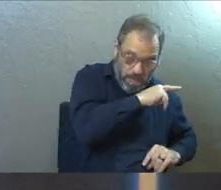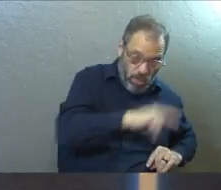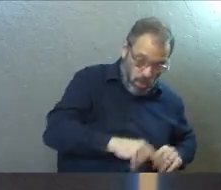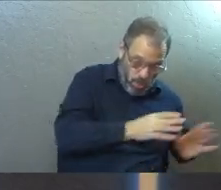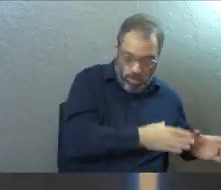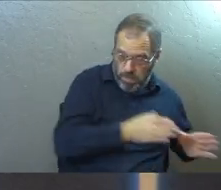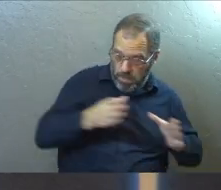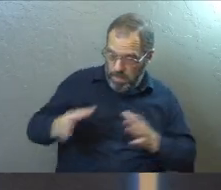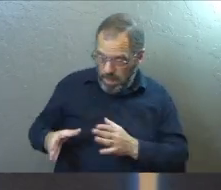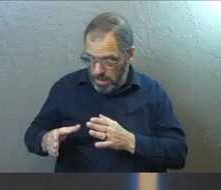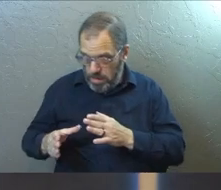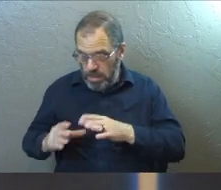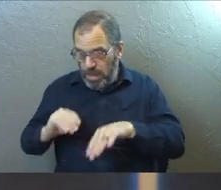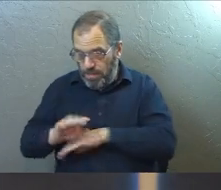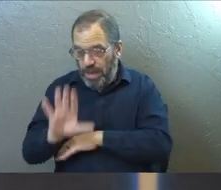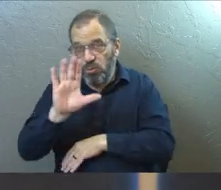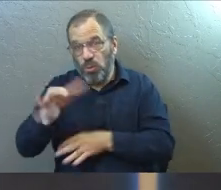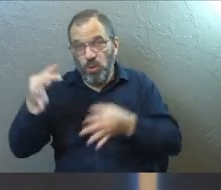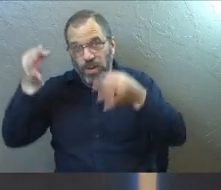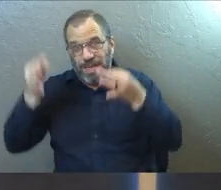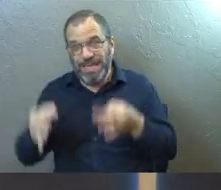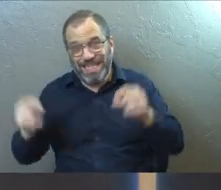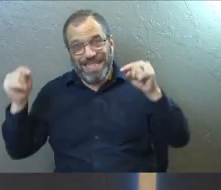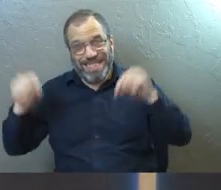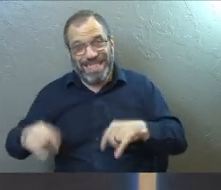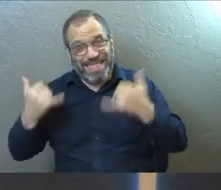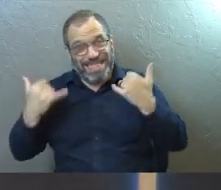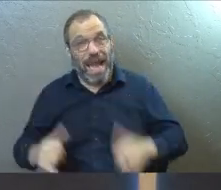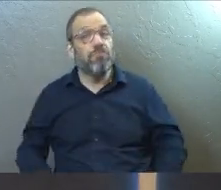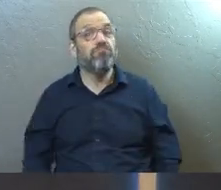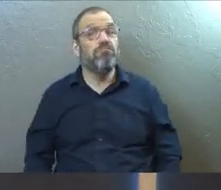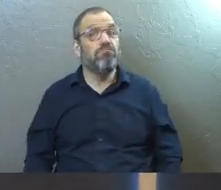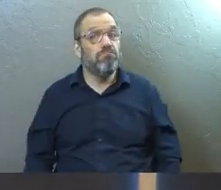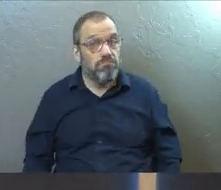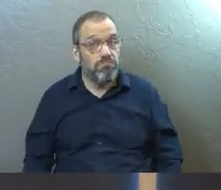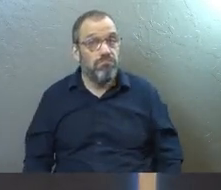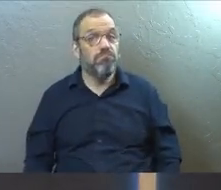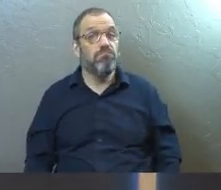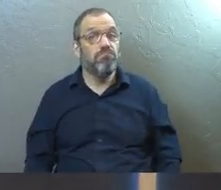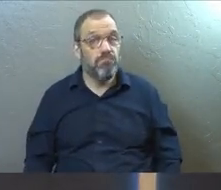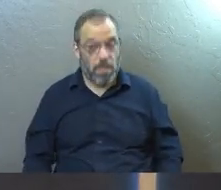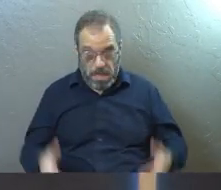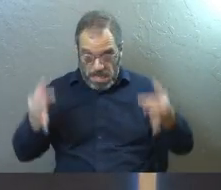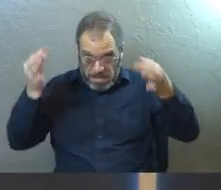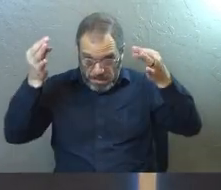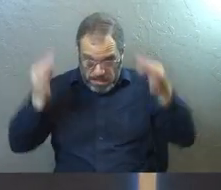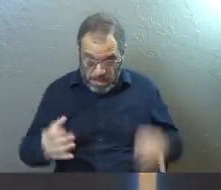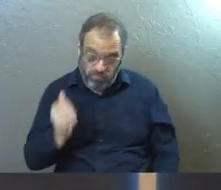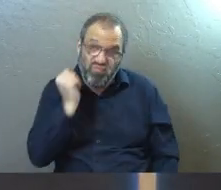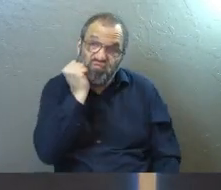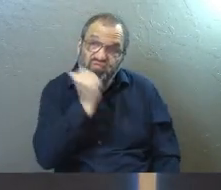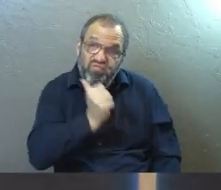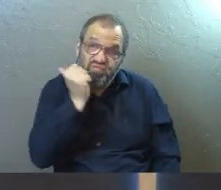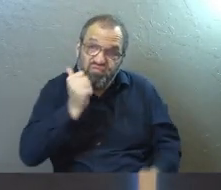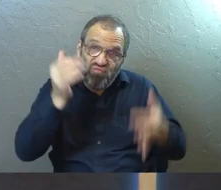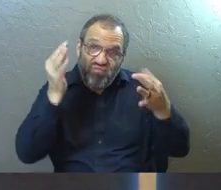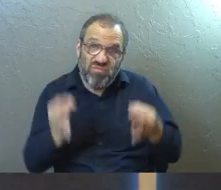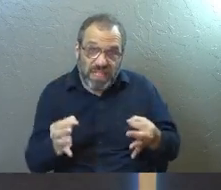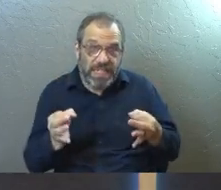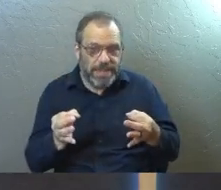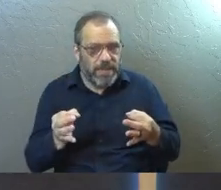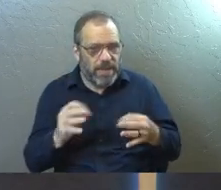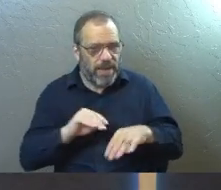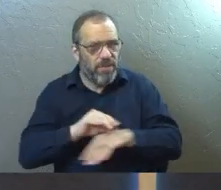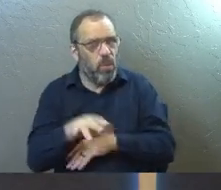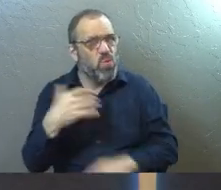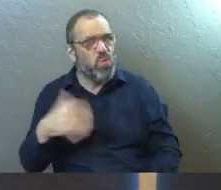there is still impact to our choices right now. The decisions that we make on a daily basis, they've still got some